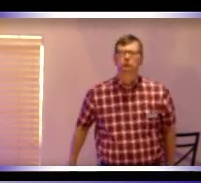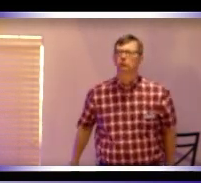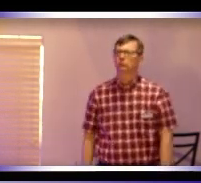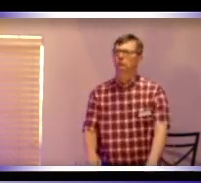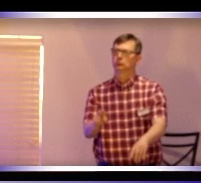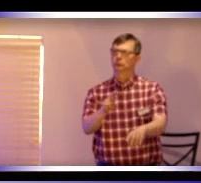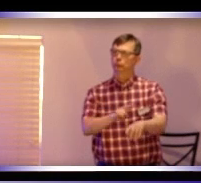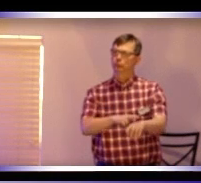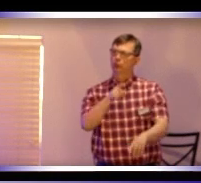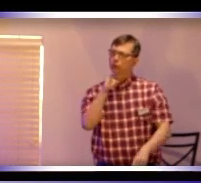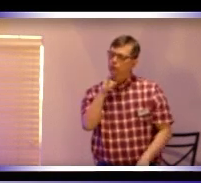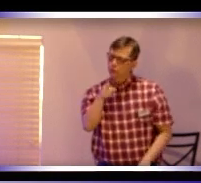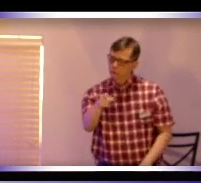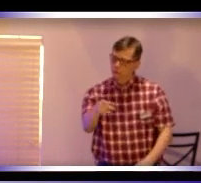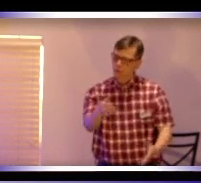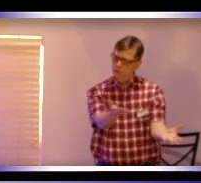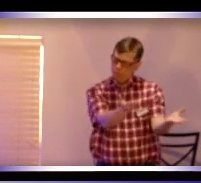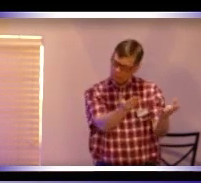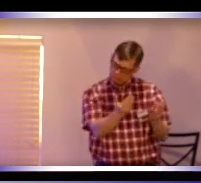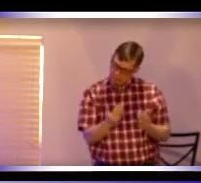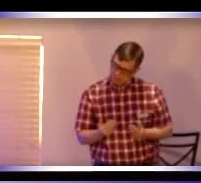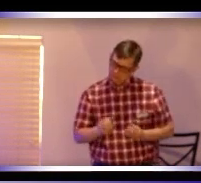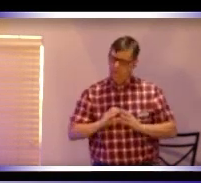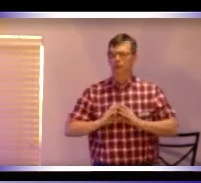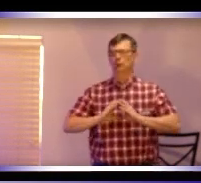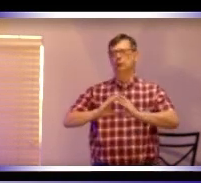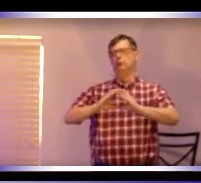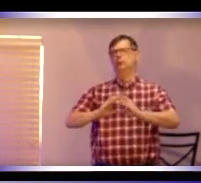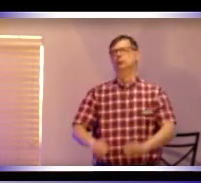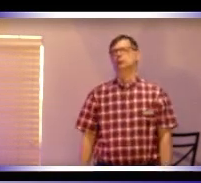when you receive a gift.